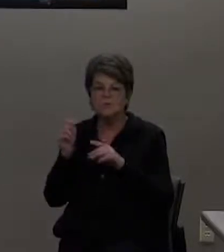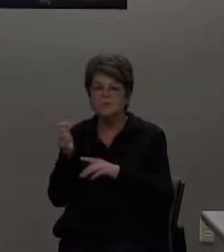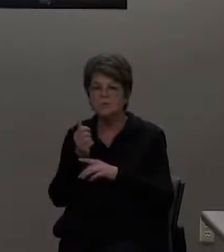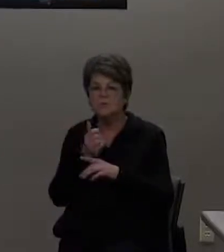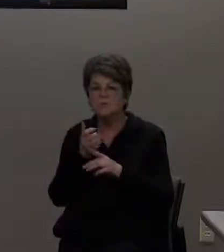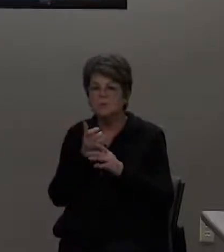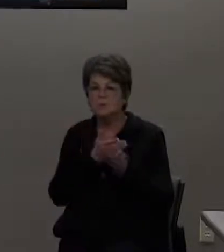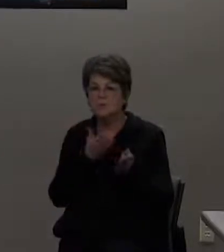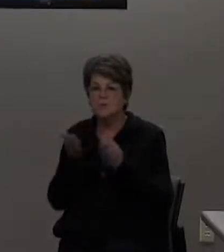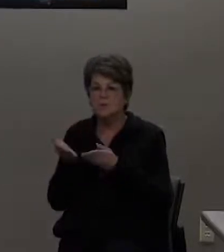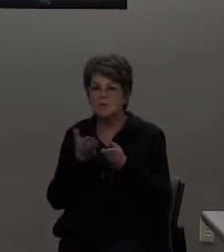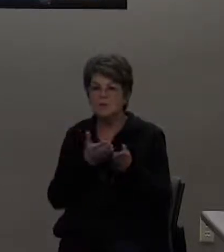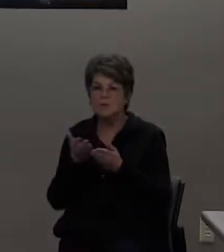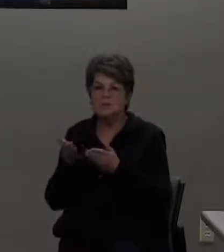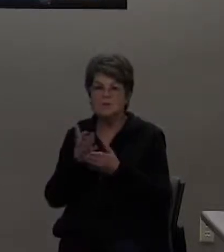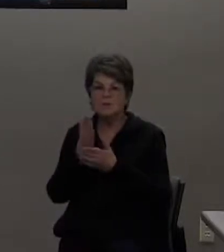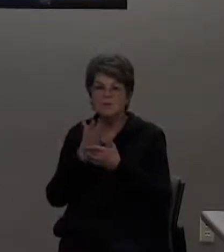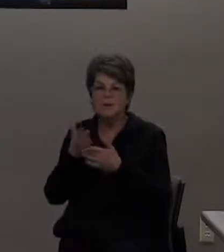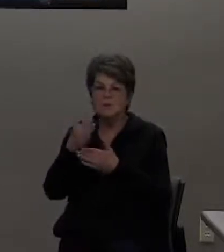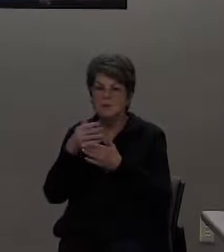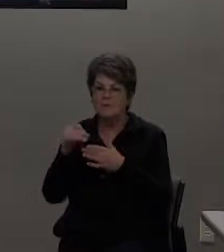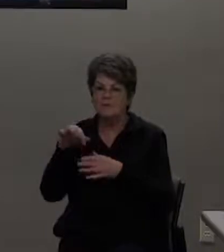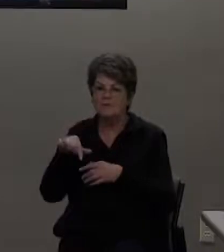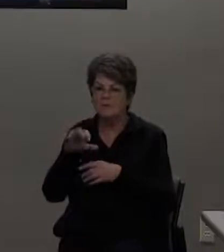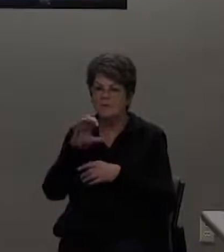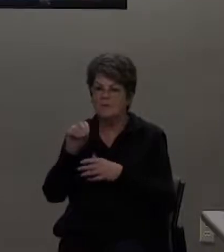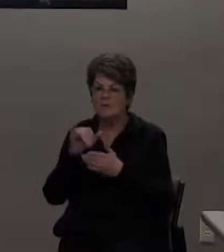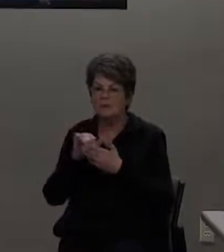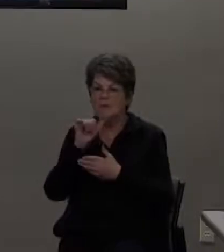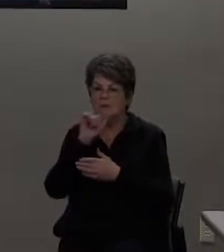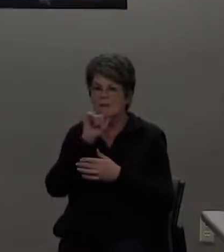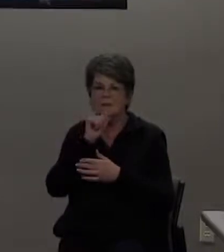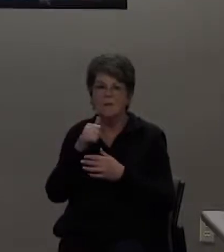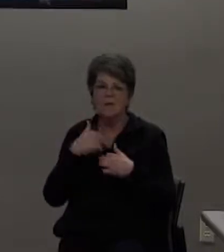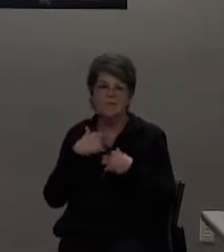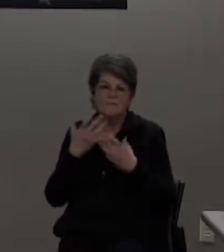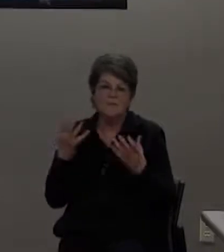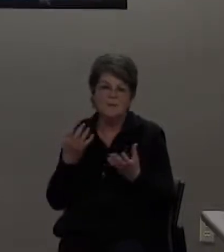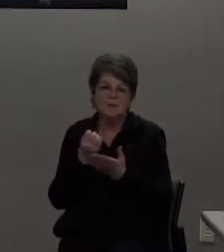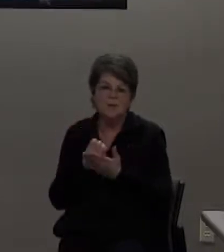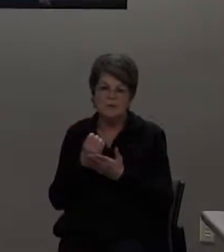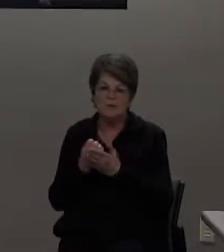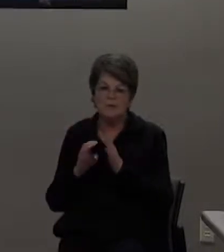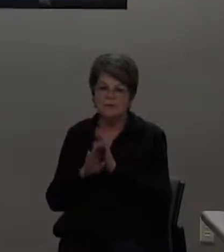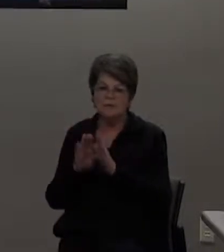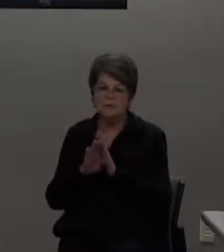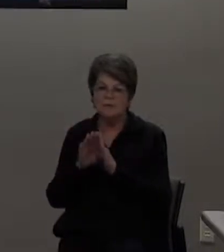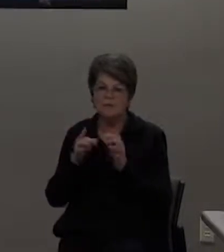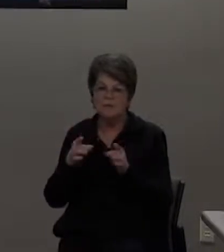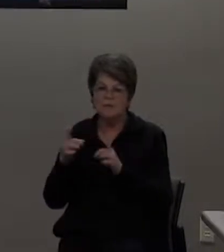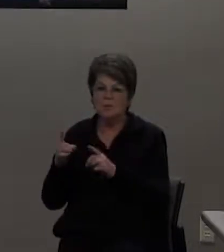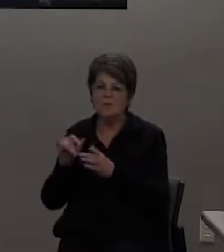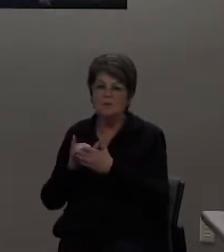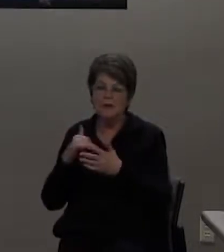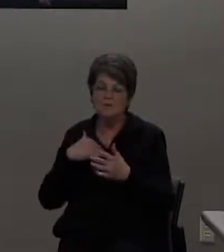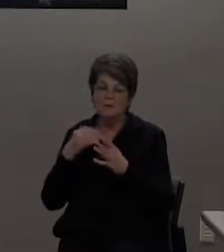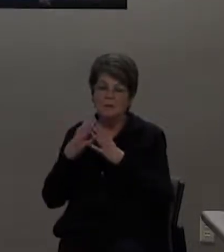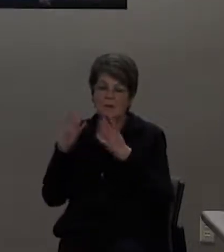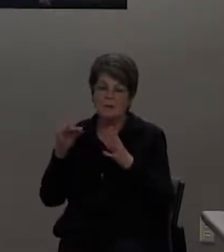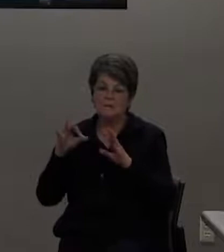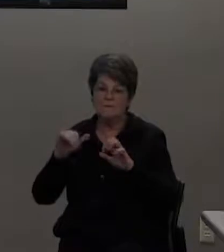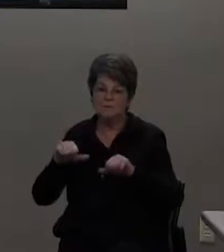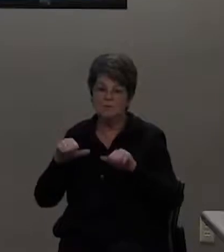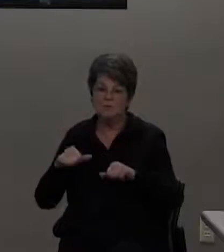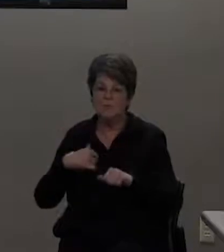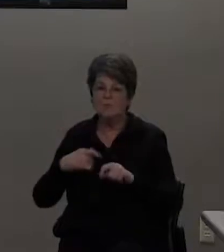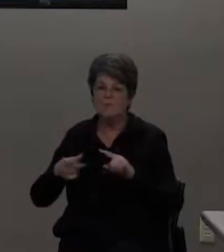transportation connectors. There are some parts of this county that don't have much economic development going on that have a lot of potential. And